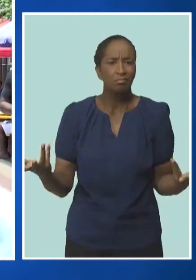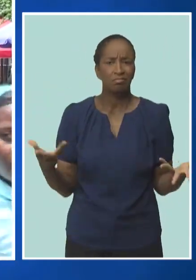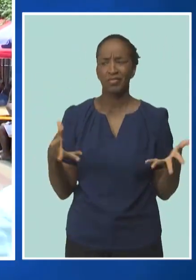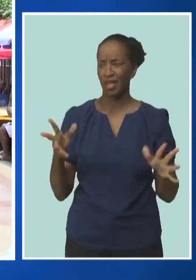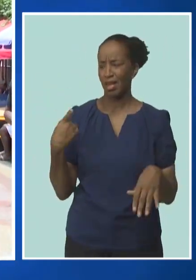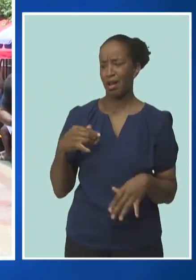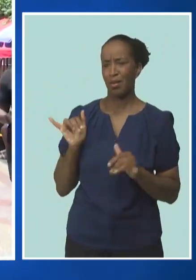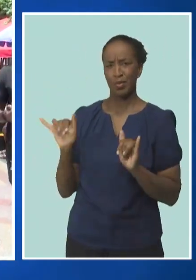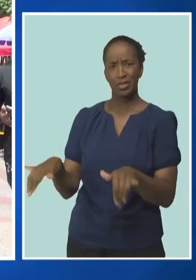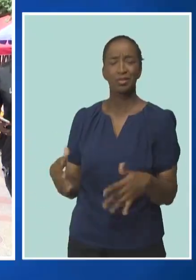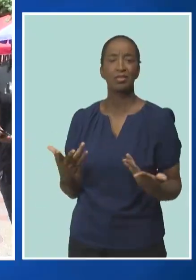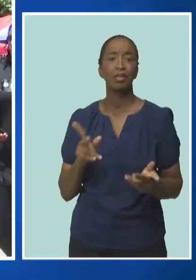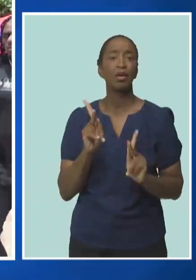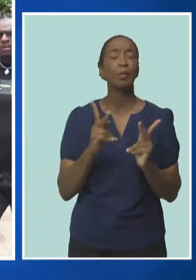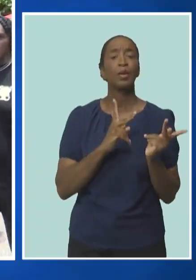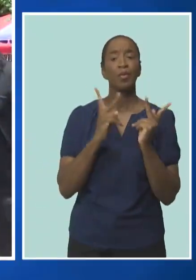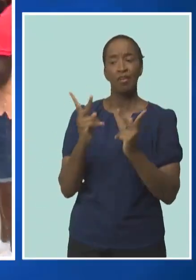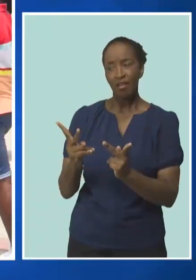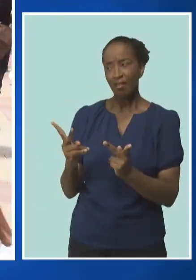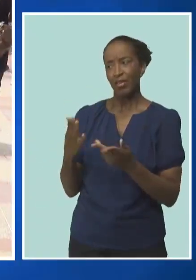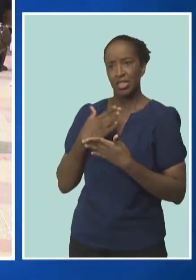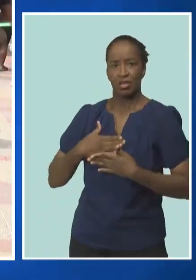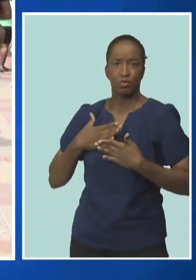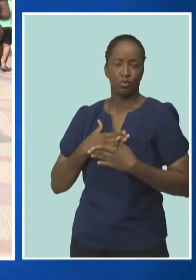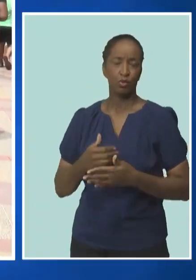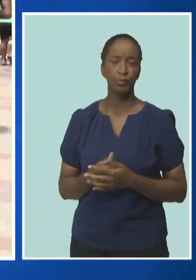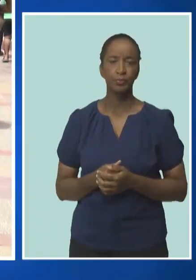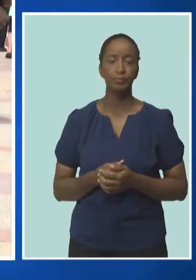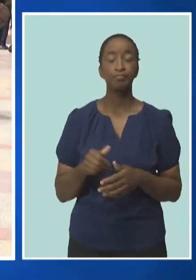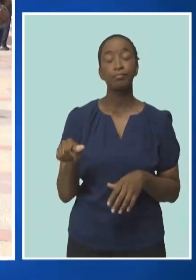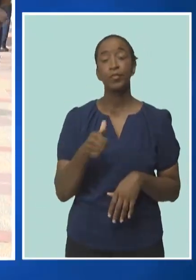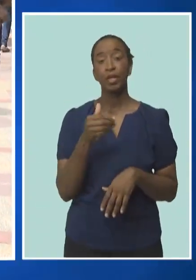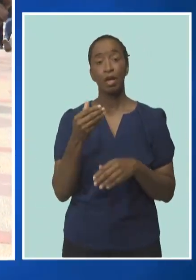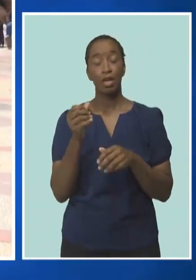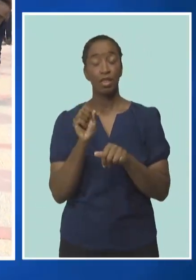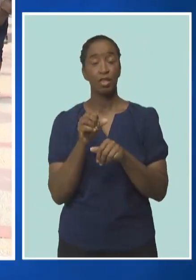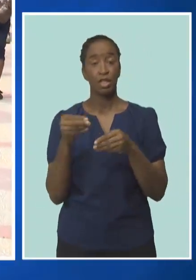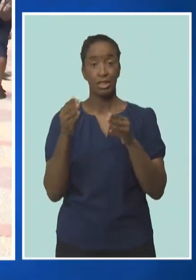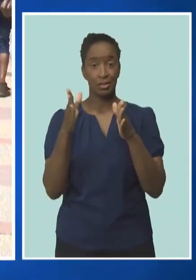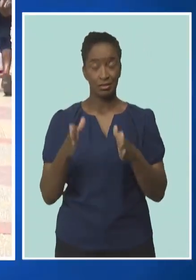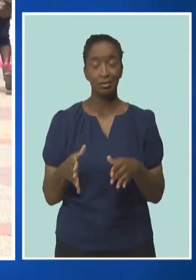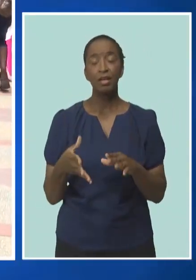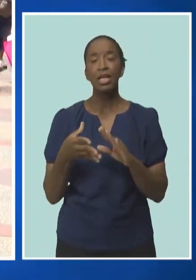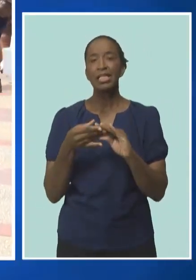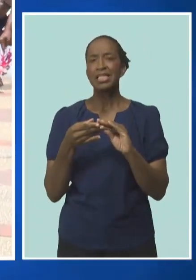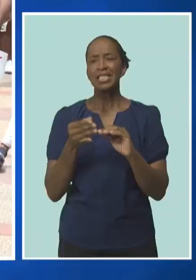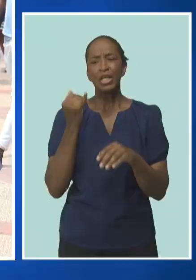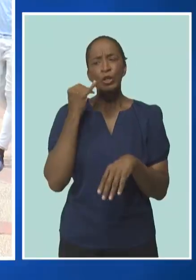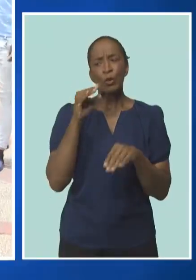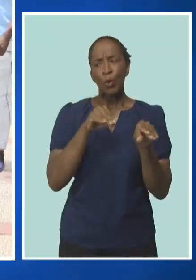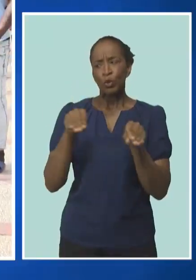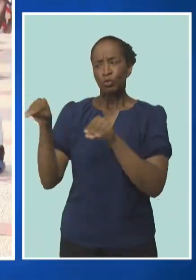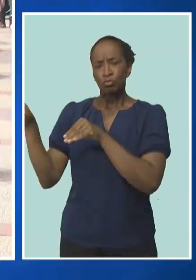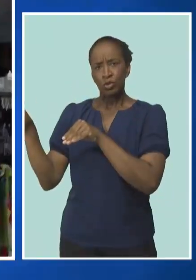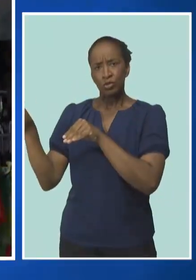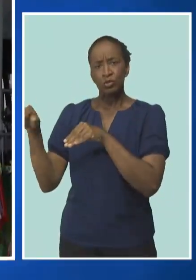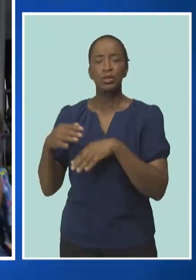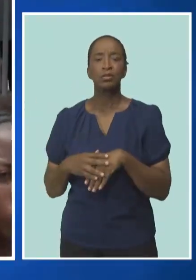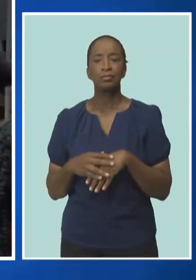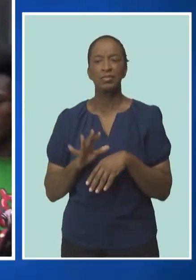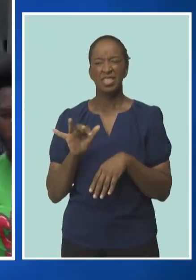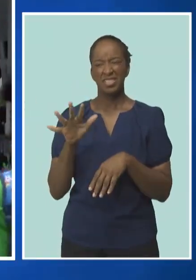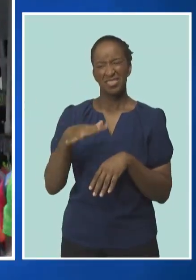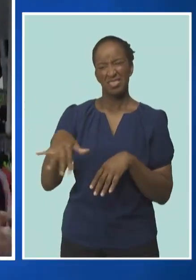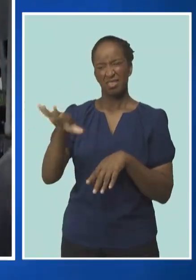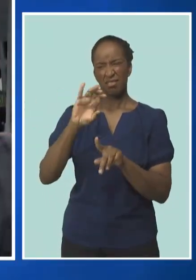hustlers, called tourists, like to see it, brother. Another vendor, Jason Trotman, says if the vendors are moved, they will not only change the